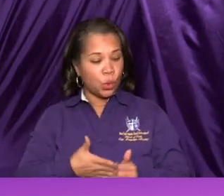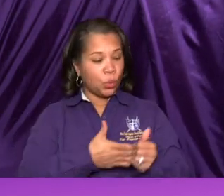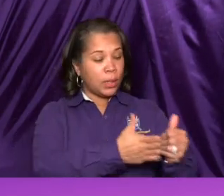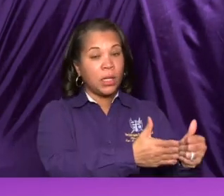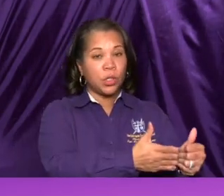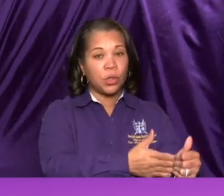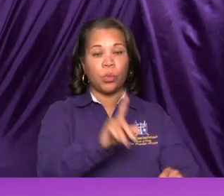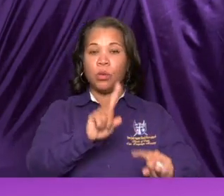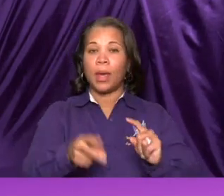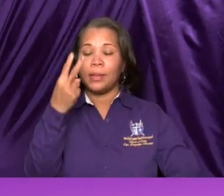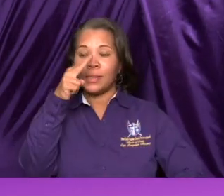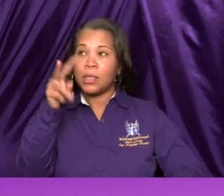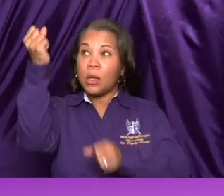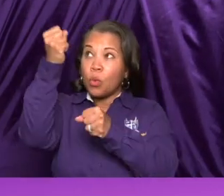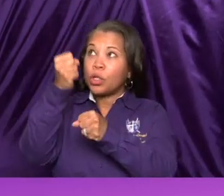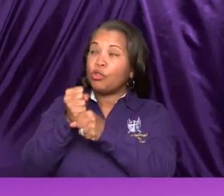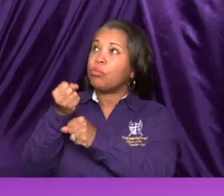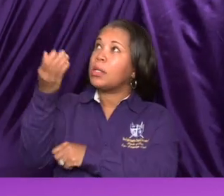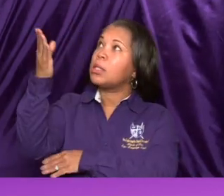when you can't see him or trust him.